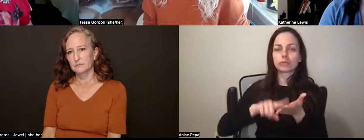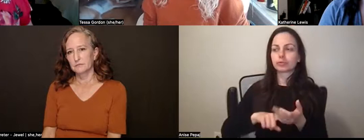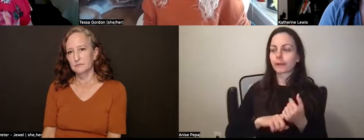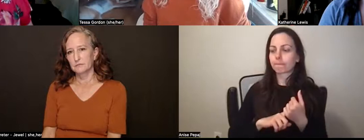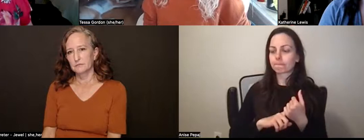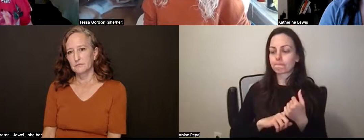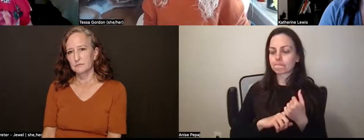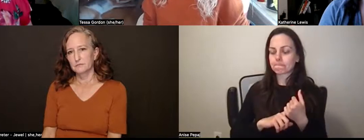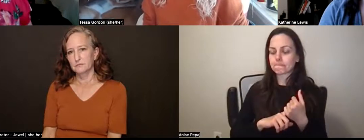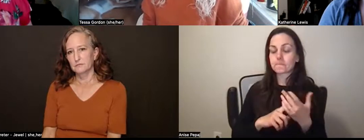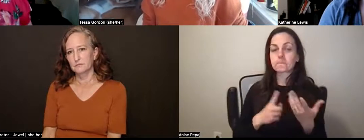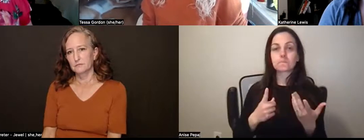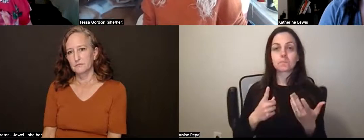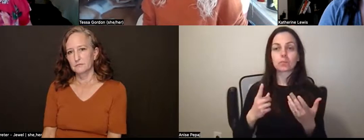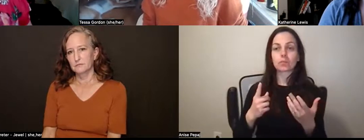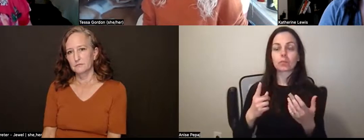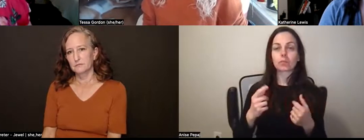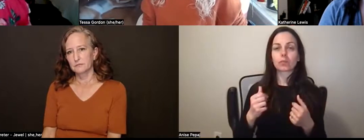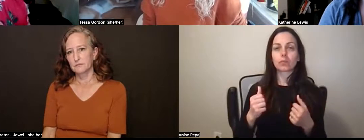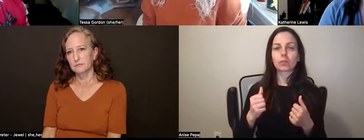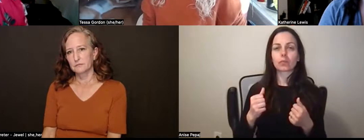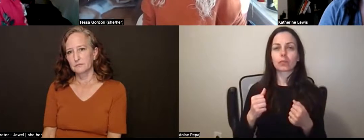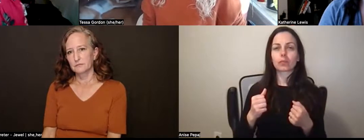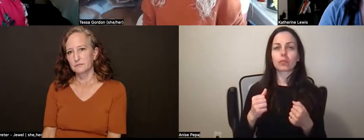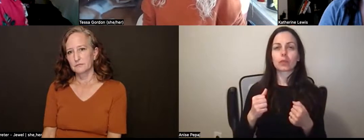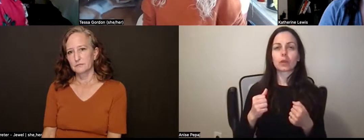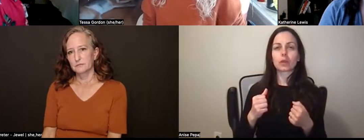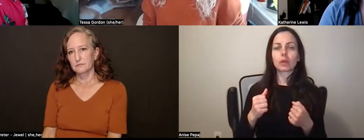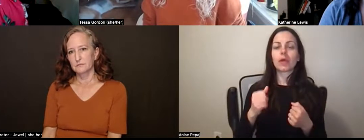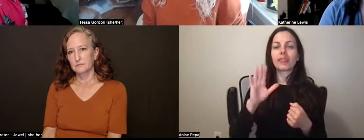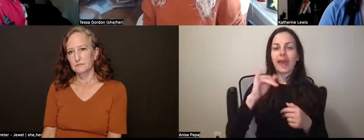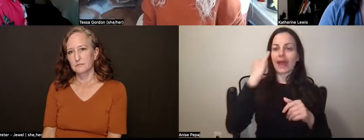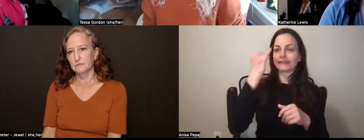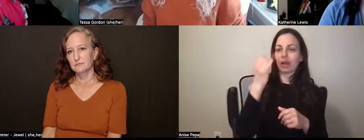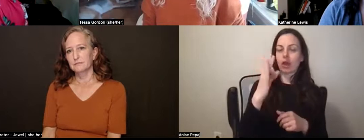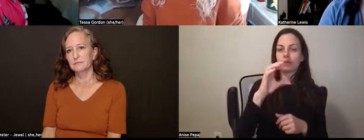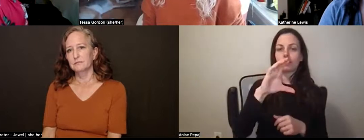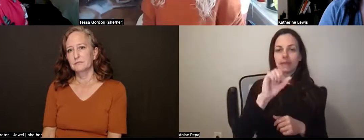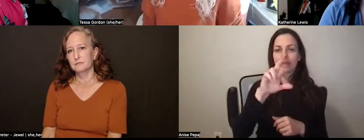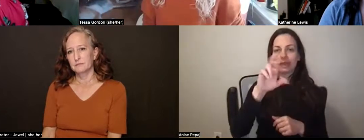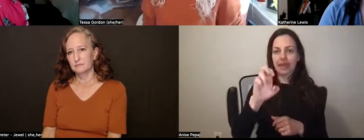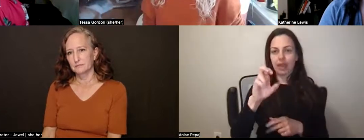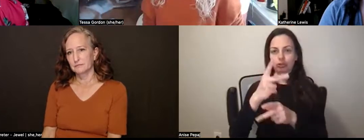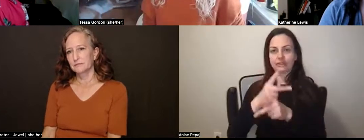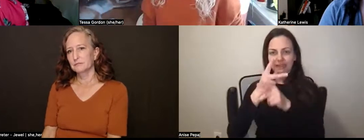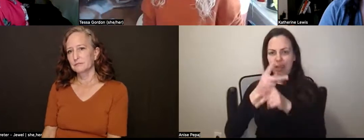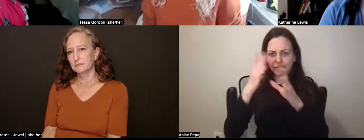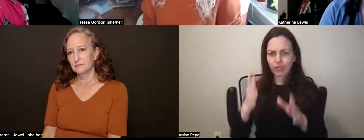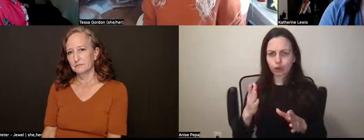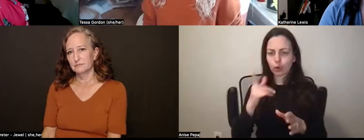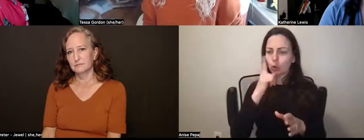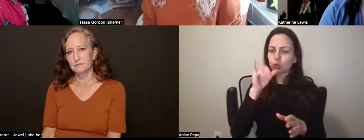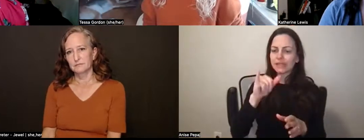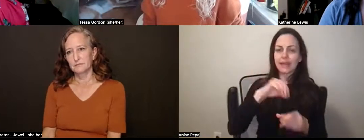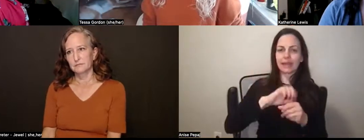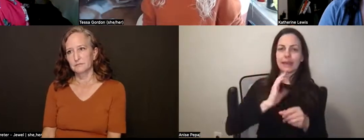looking at and lifting up the our definition of a caretaker. Who's a caretaker in our lives? And I thought to